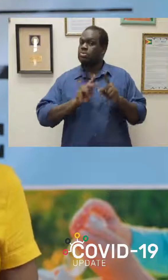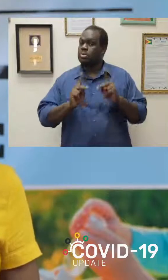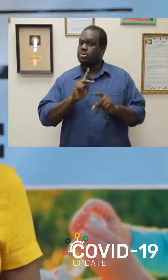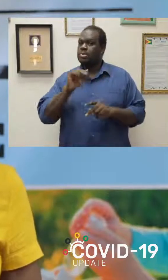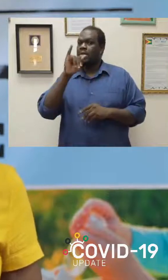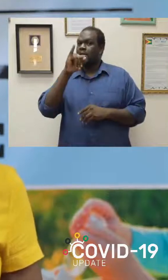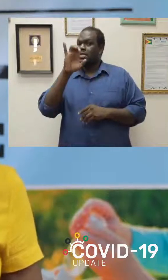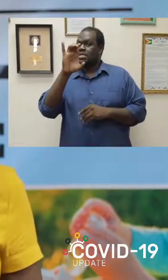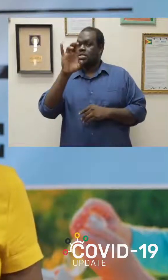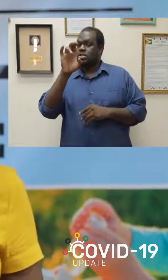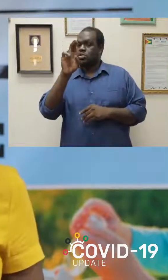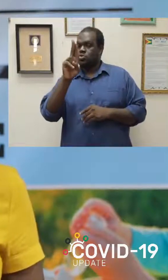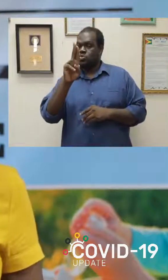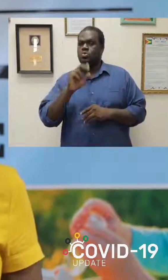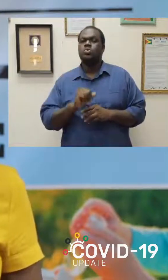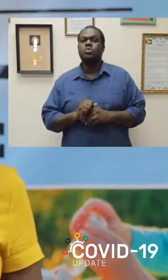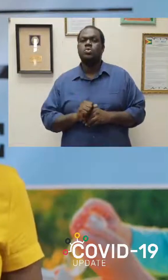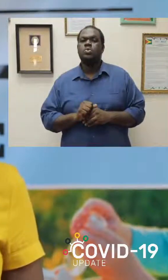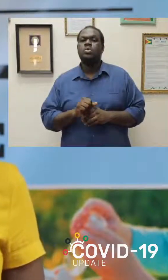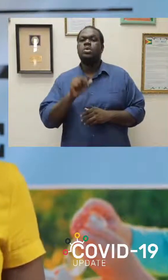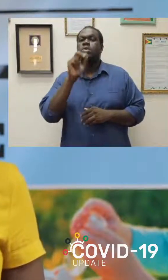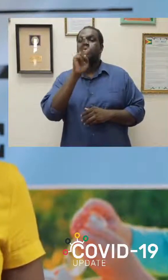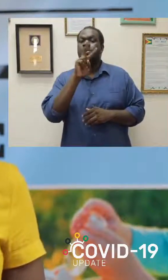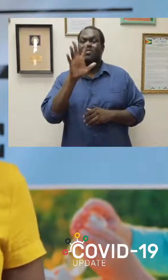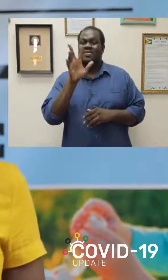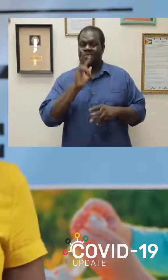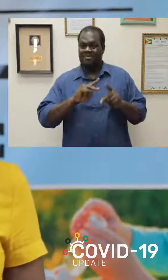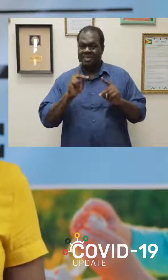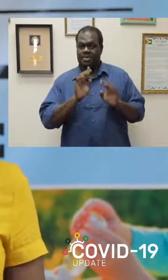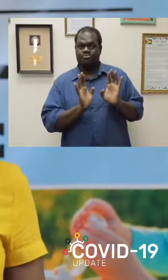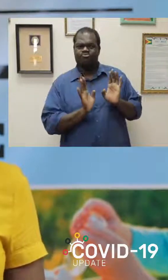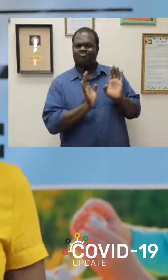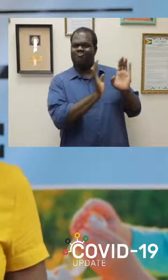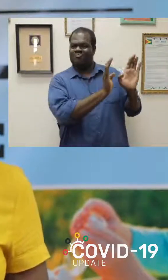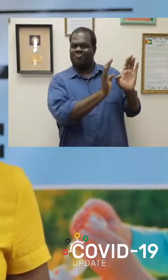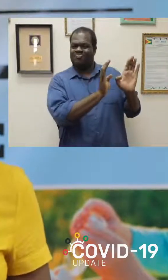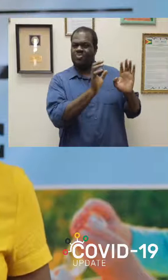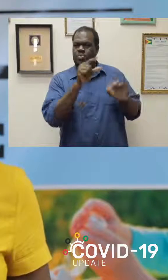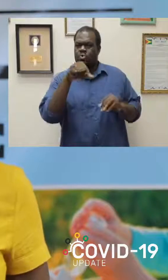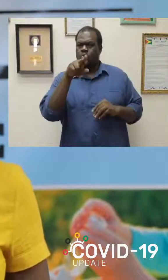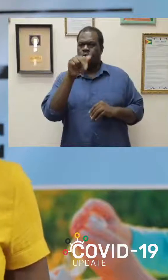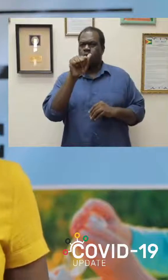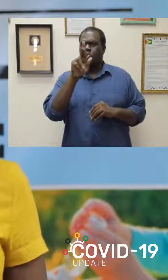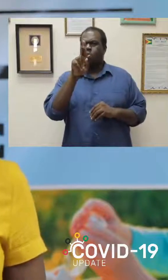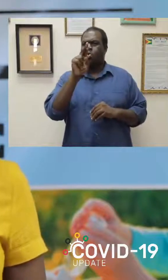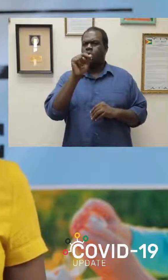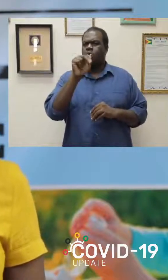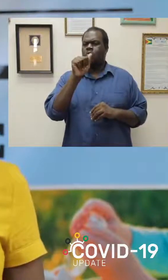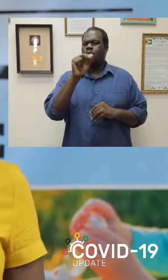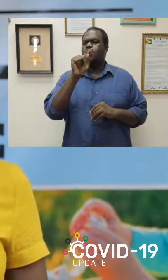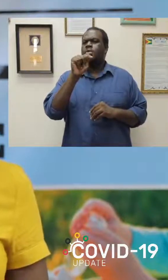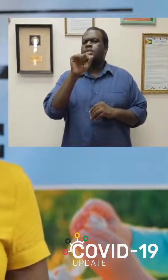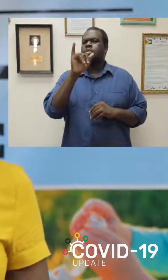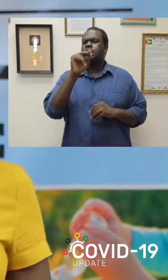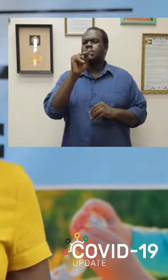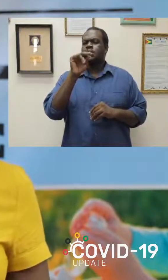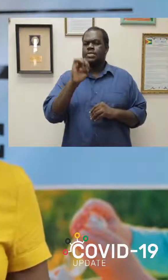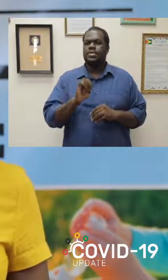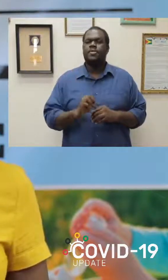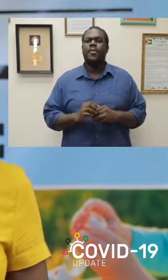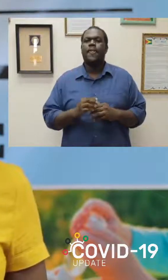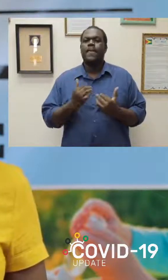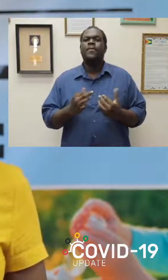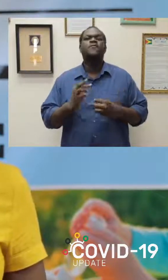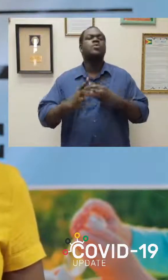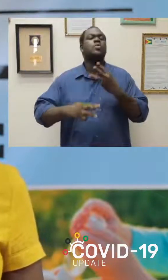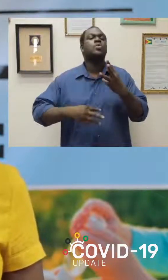in institutional quarantine. Now for the global report. According to the World Health